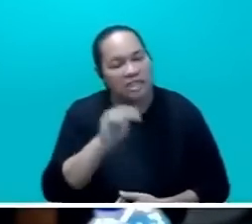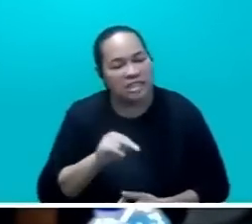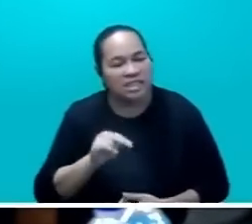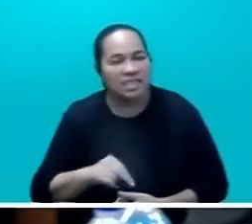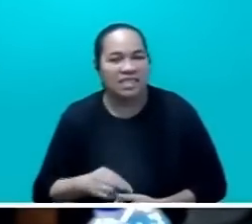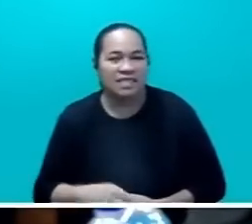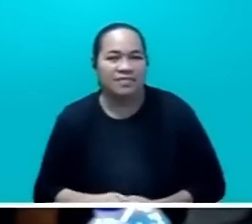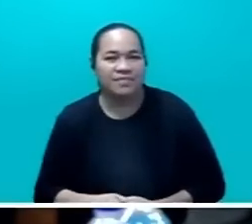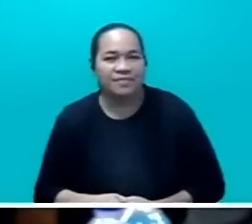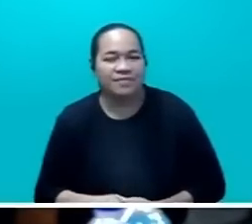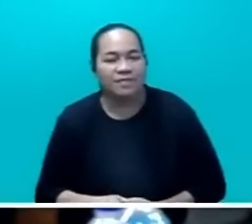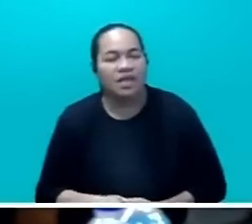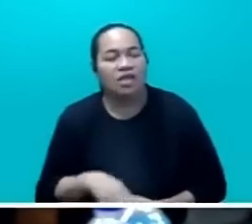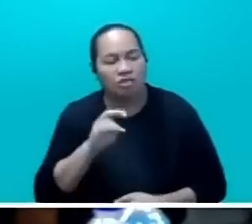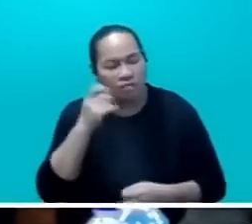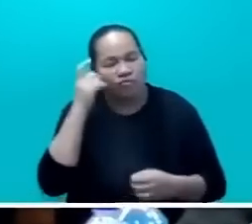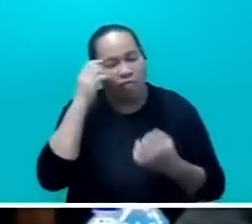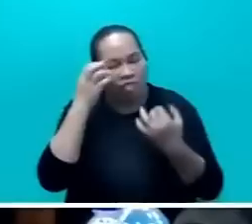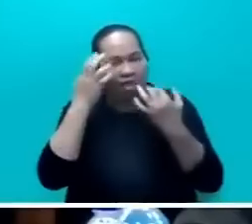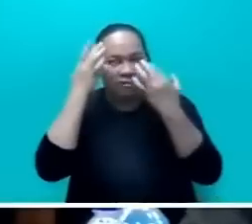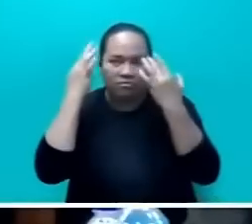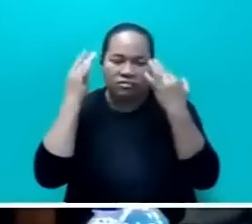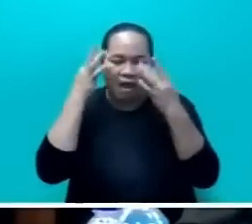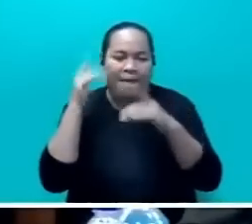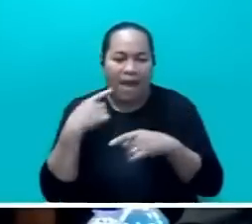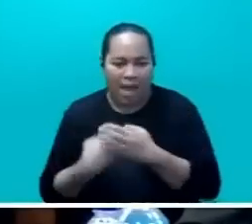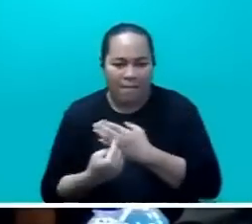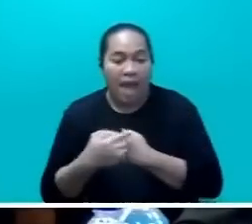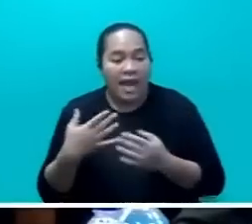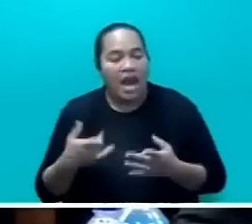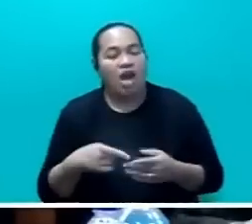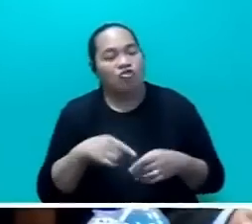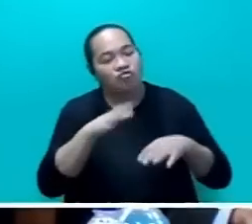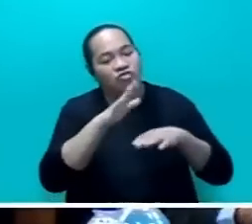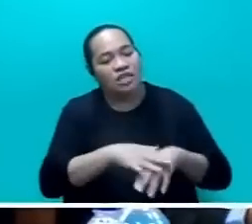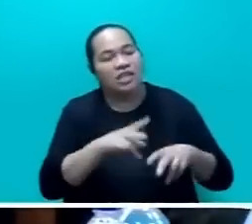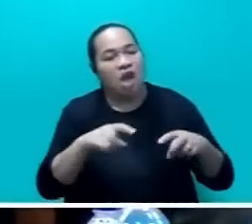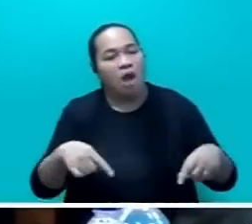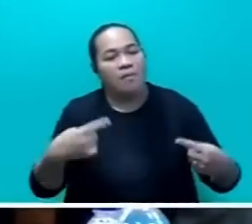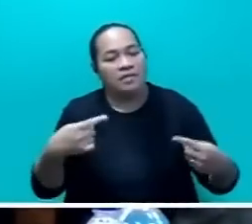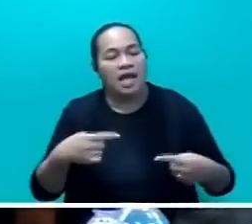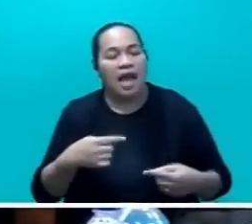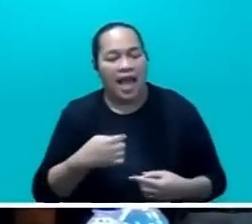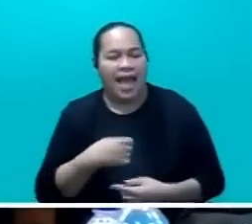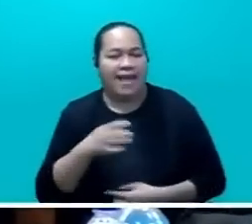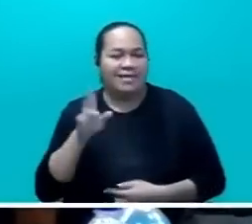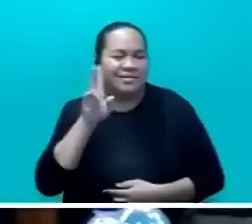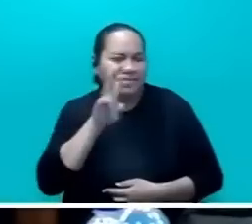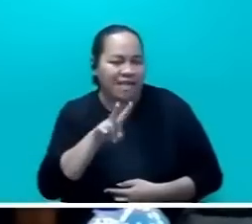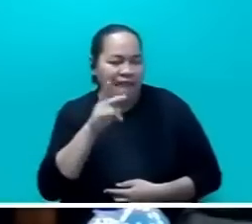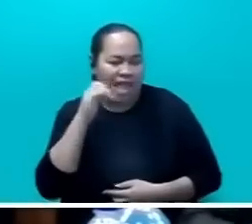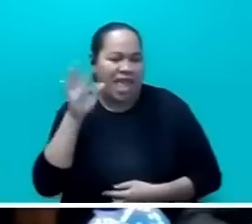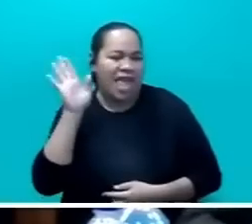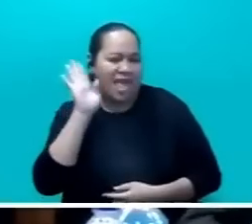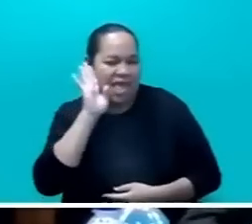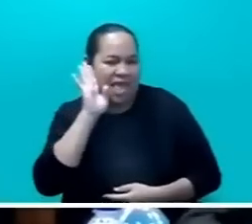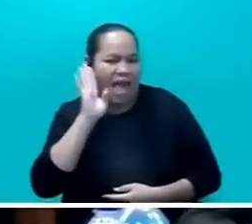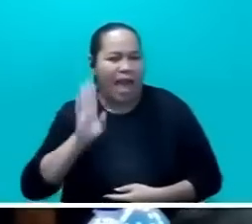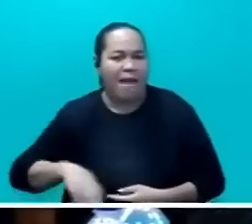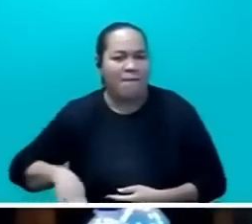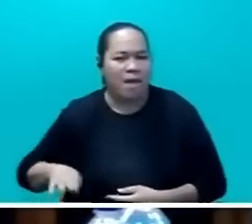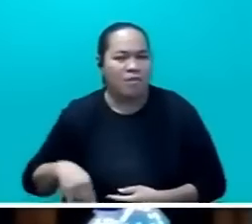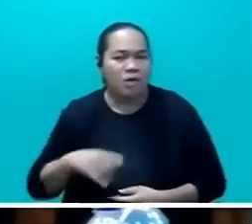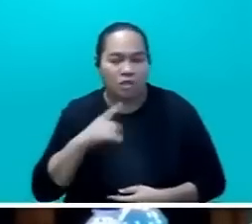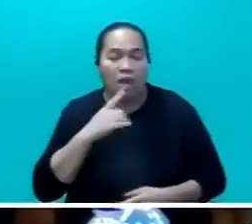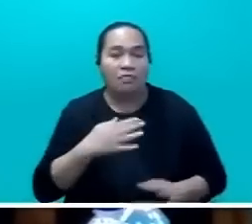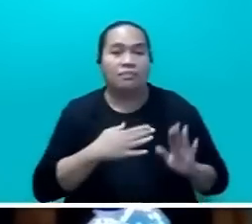need to reflect on this a little bit now that they are sitting in the opposition. And I hear, the honourable member who got sworn in